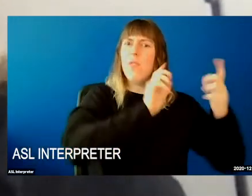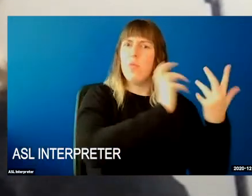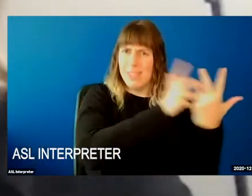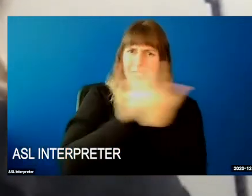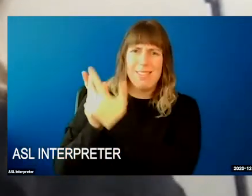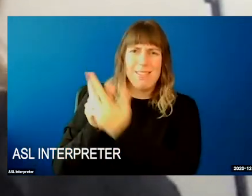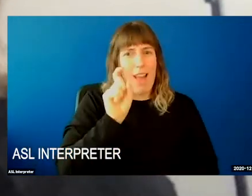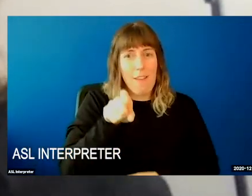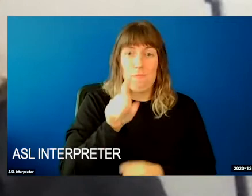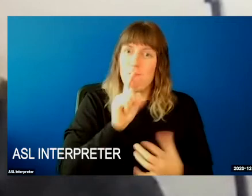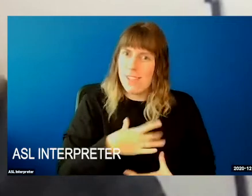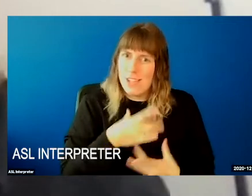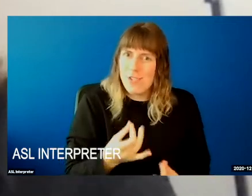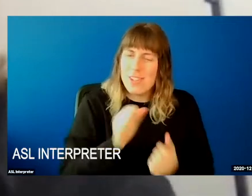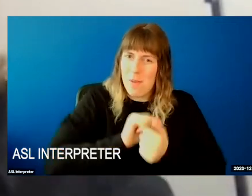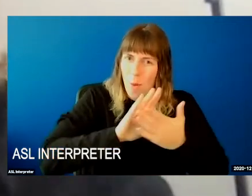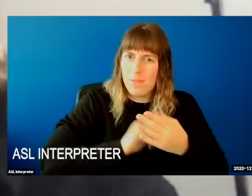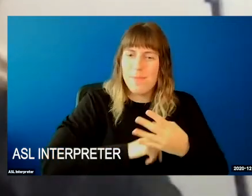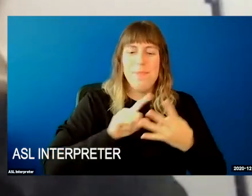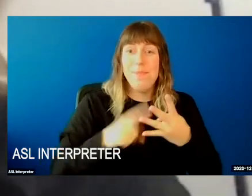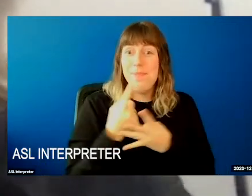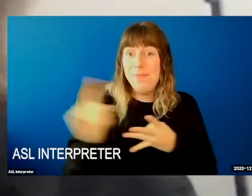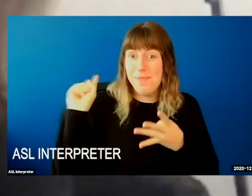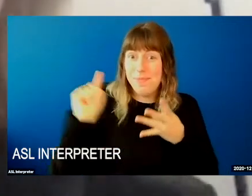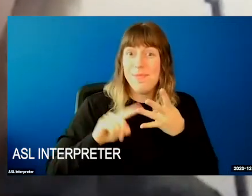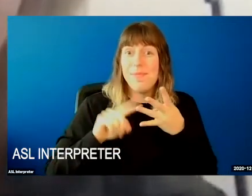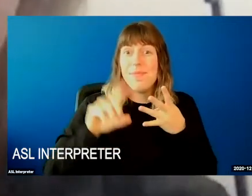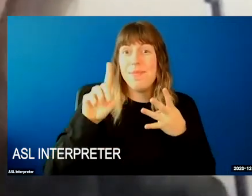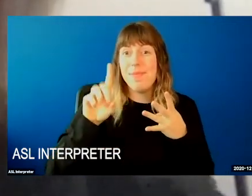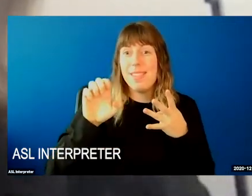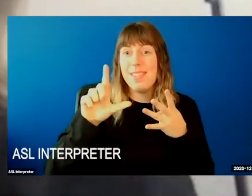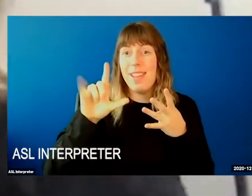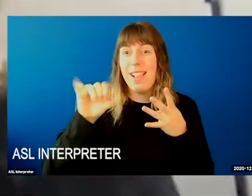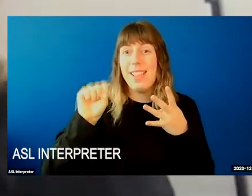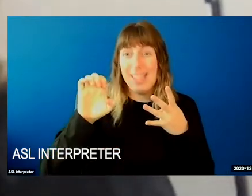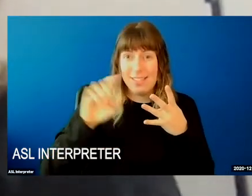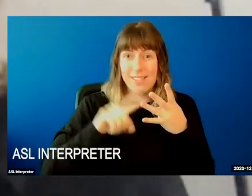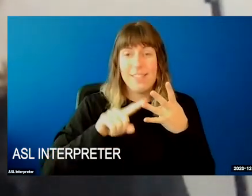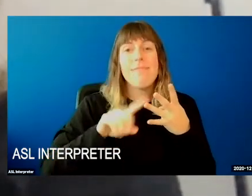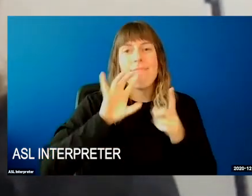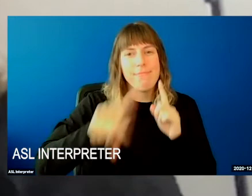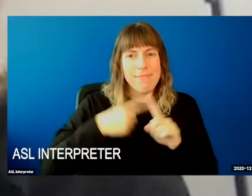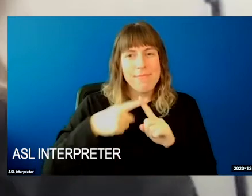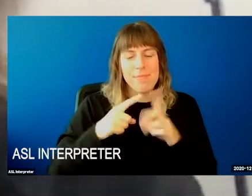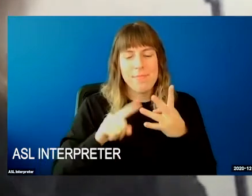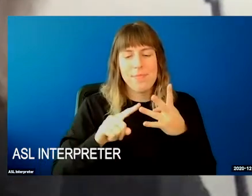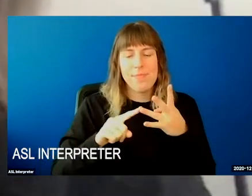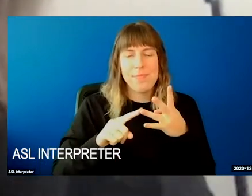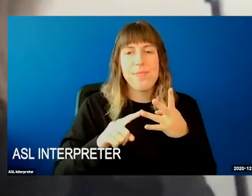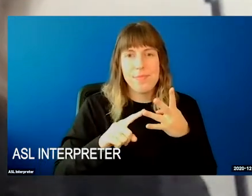very interesting ways of doing that. And last week we heard from Delise Sylvester about the way that all of us